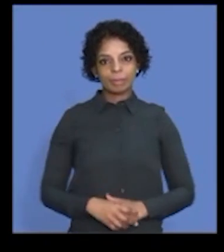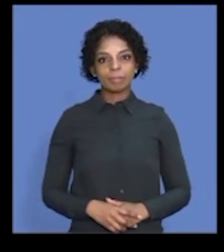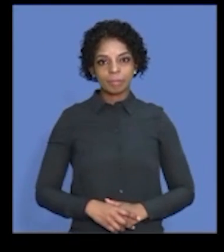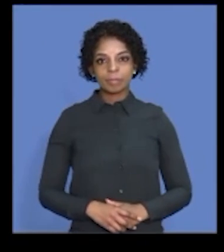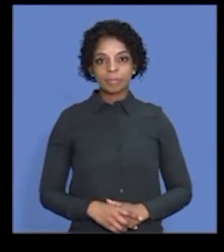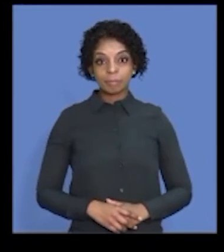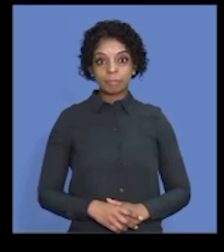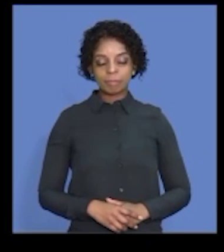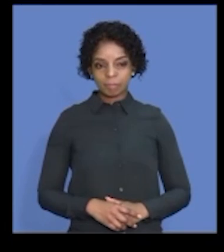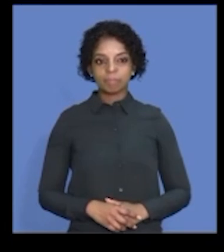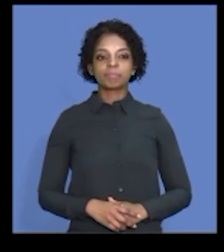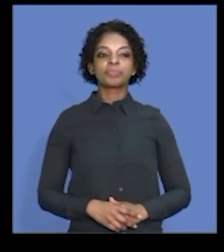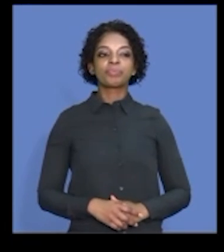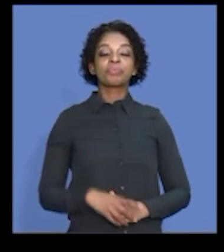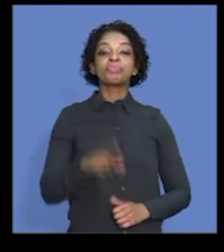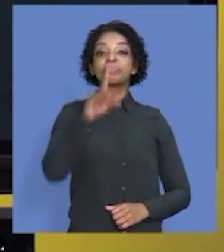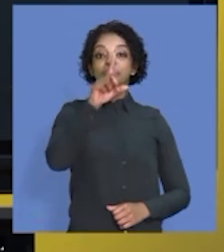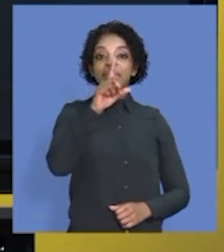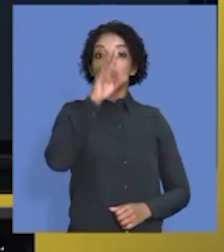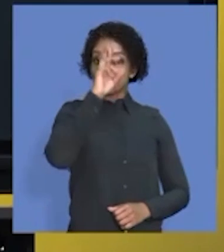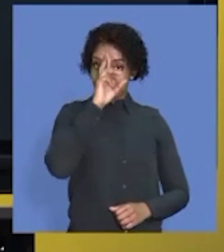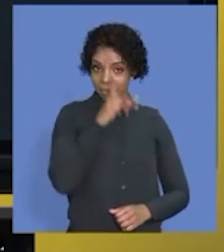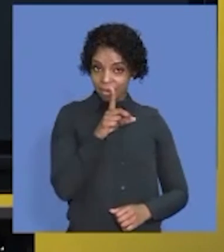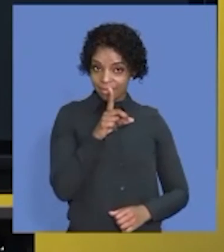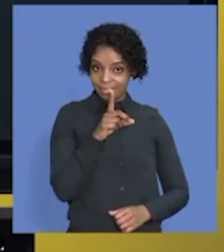sheet, remember.